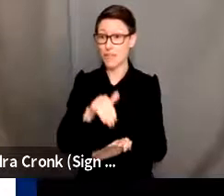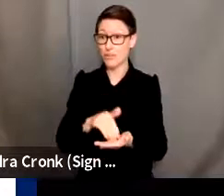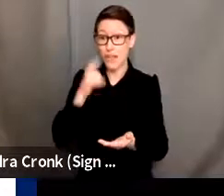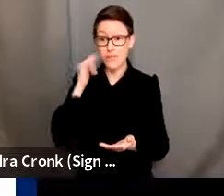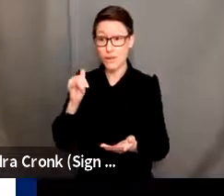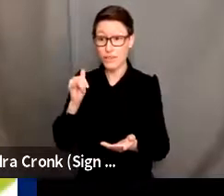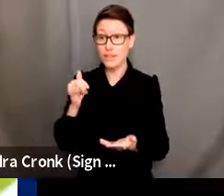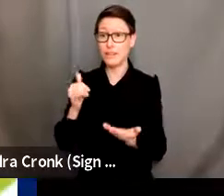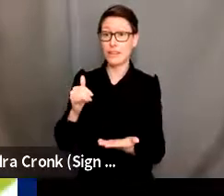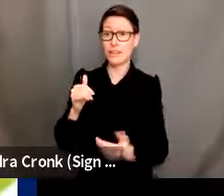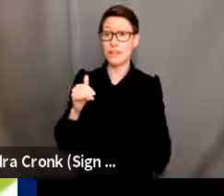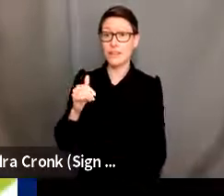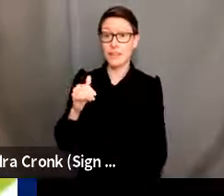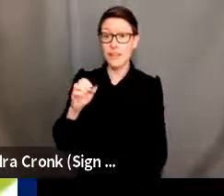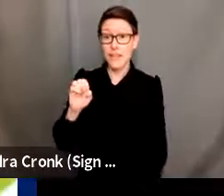Elba Scherer.